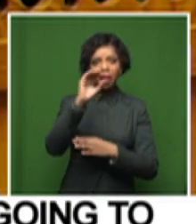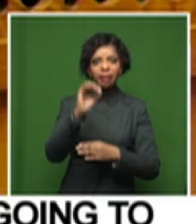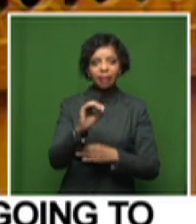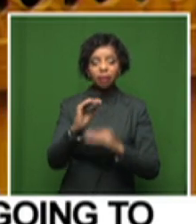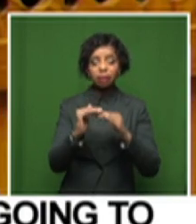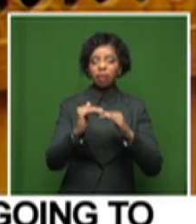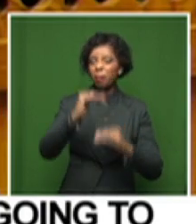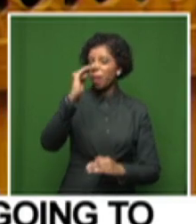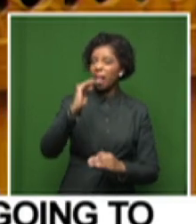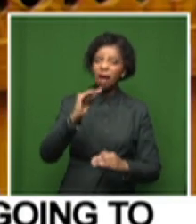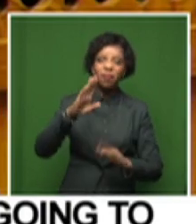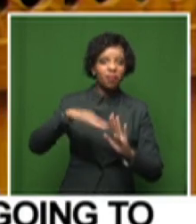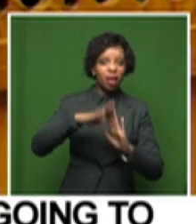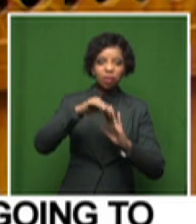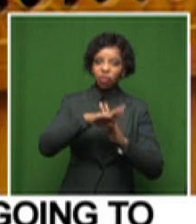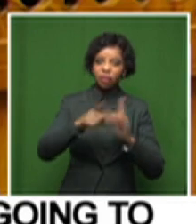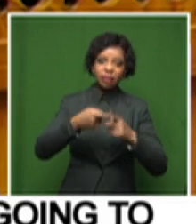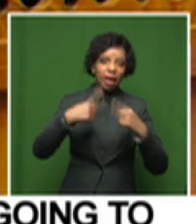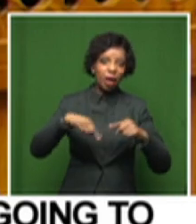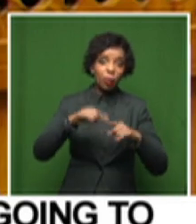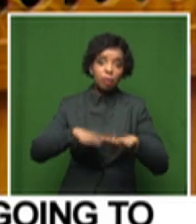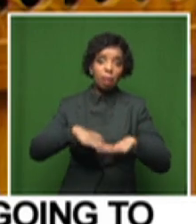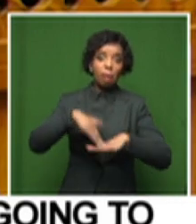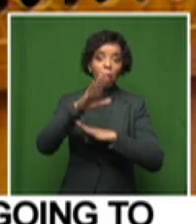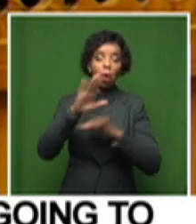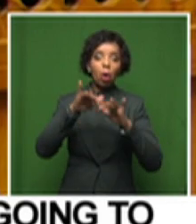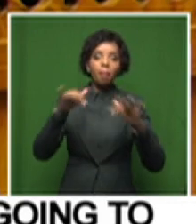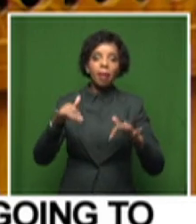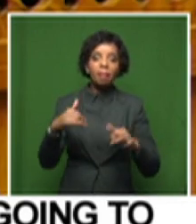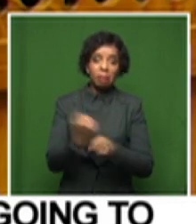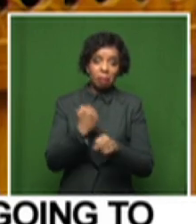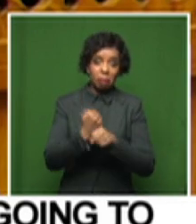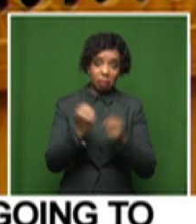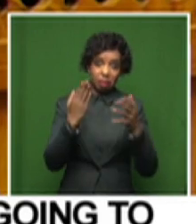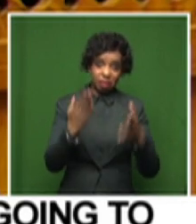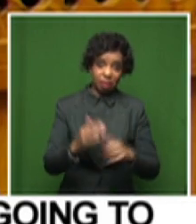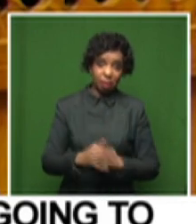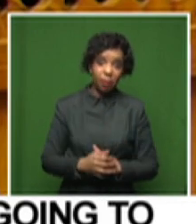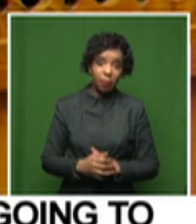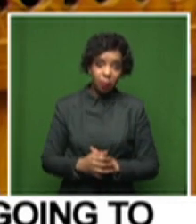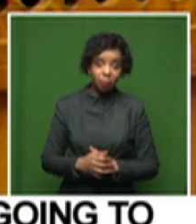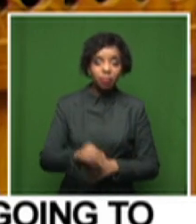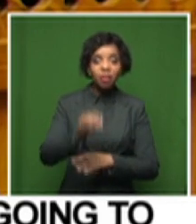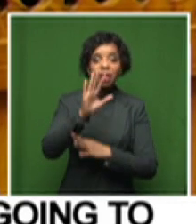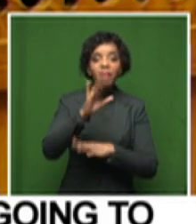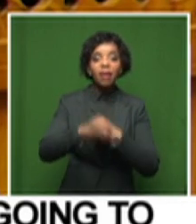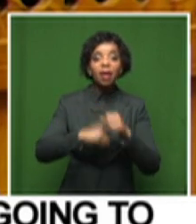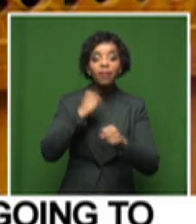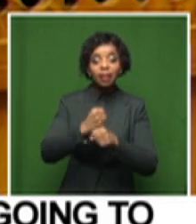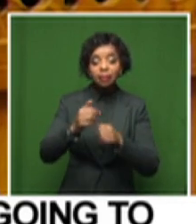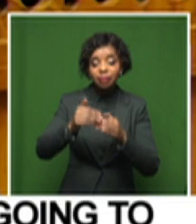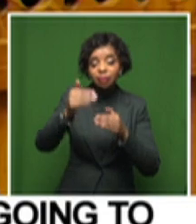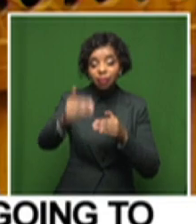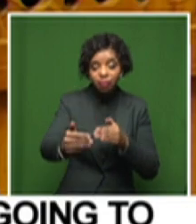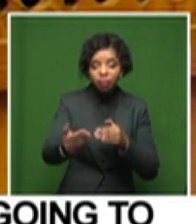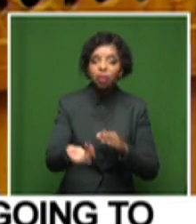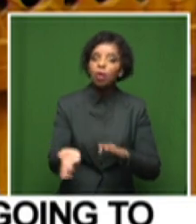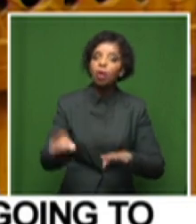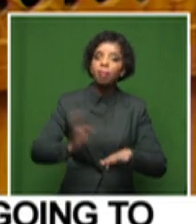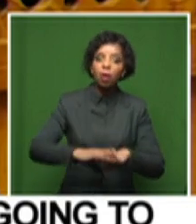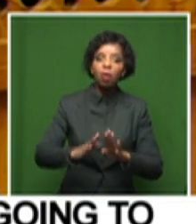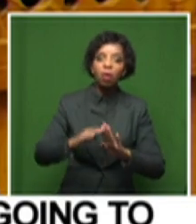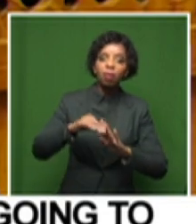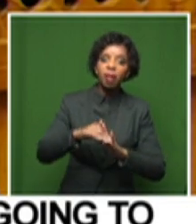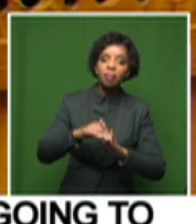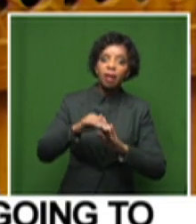inflation. Over the next 5 years, it will need to grow much, much lower. The